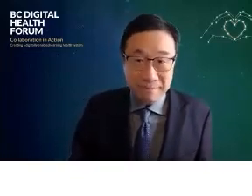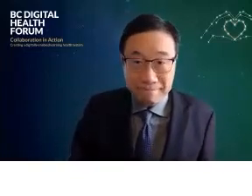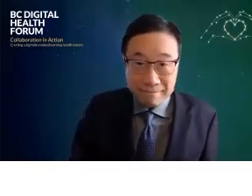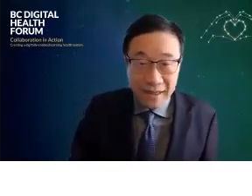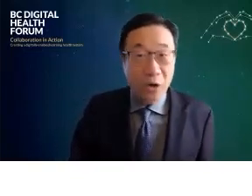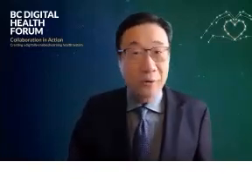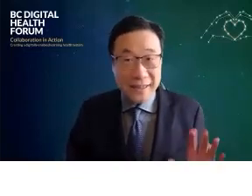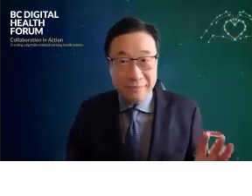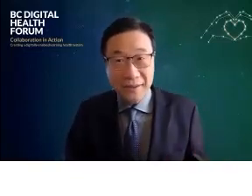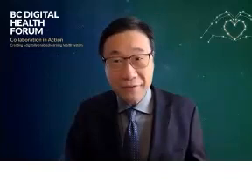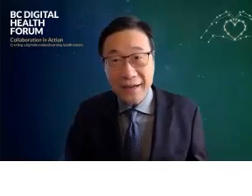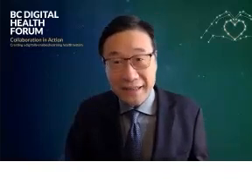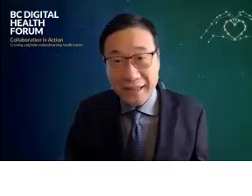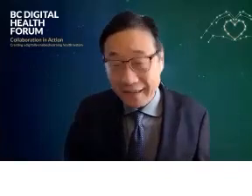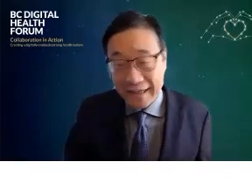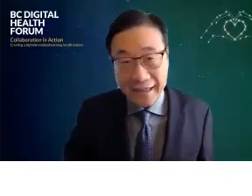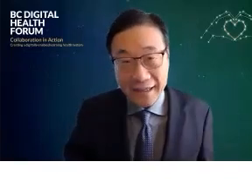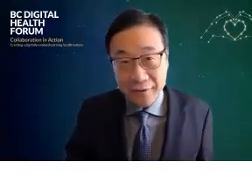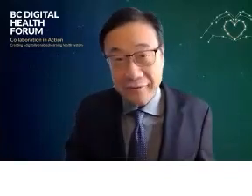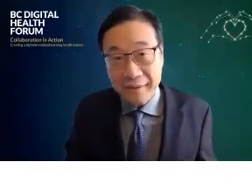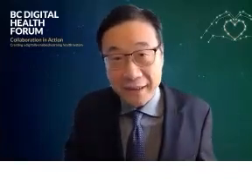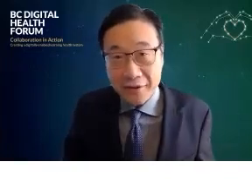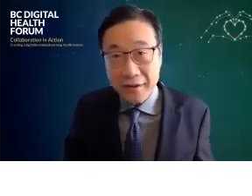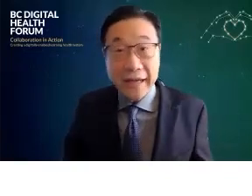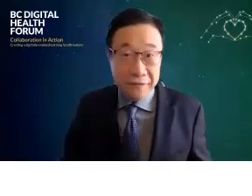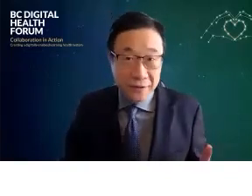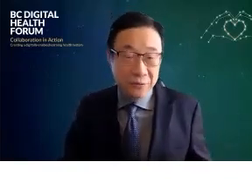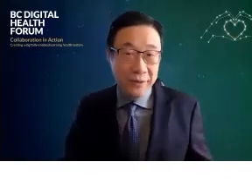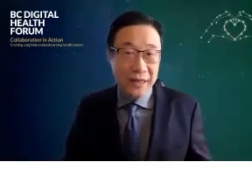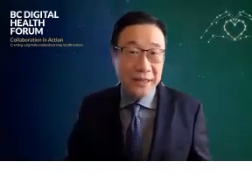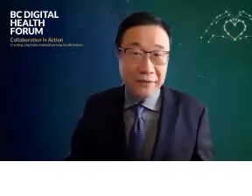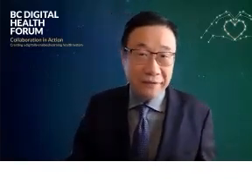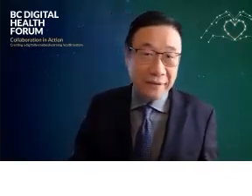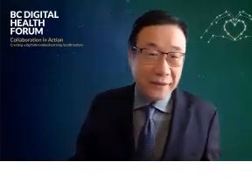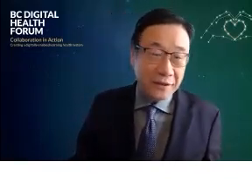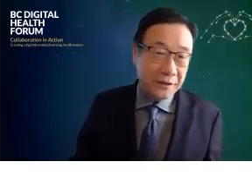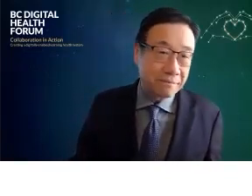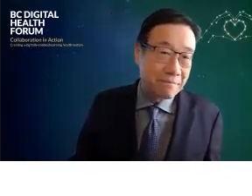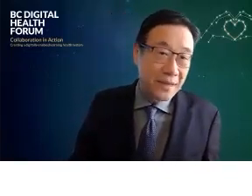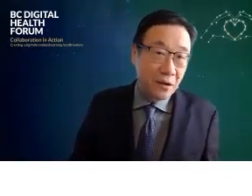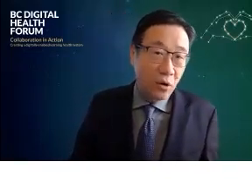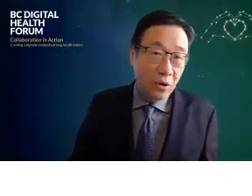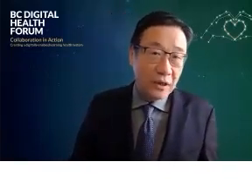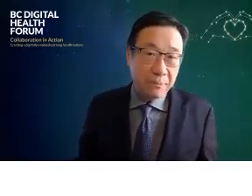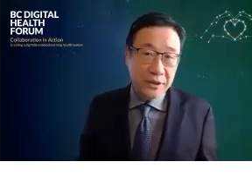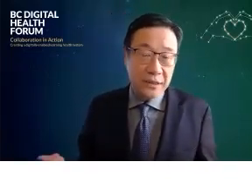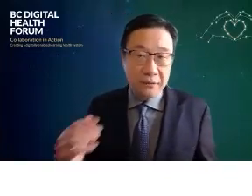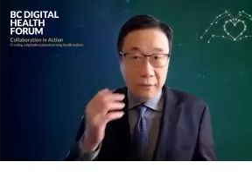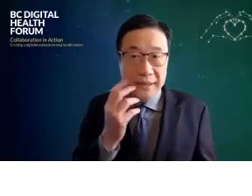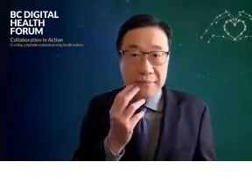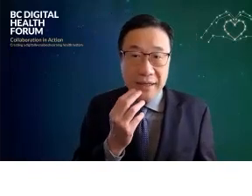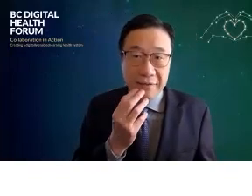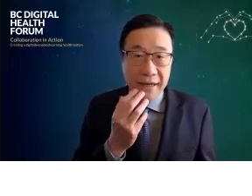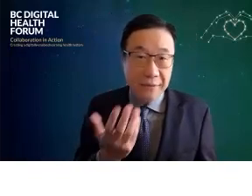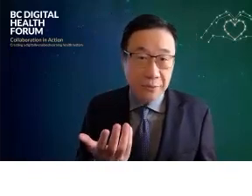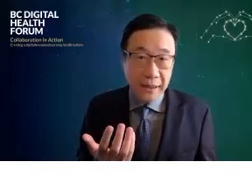twice. Always happen on Friday night. You can't get hold of your family doctor if we're lucky enough to have a family doctor. Or a person wakes